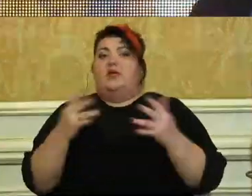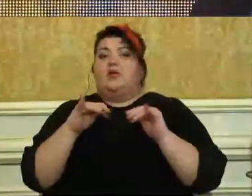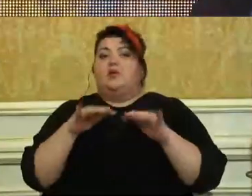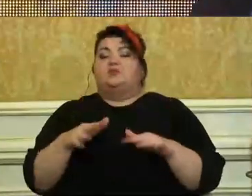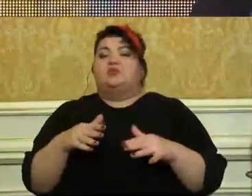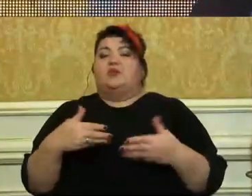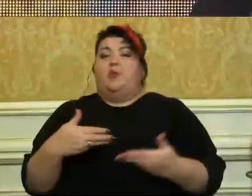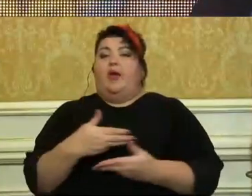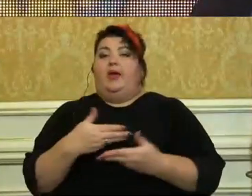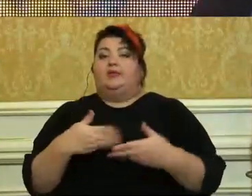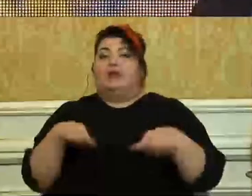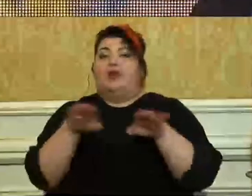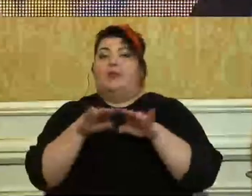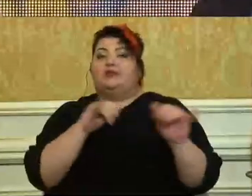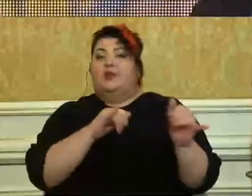the world.